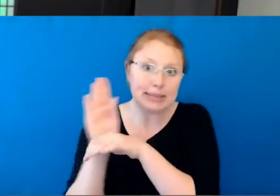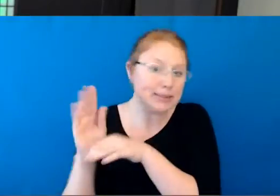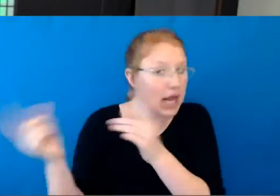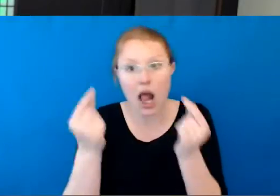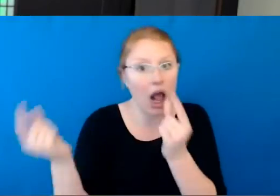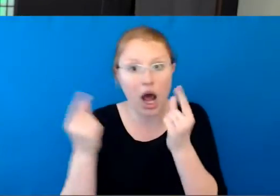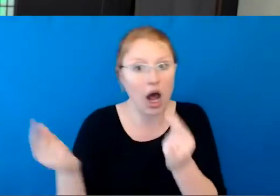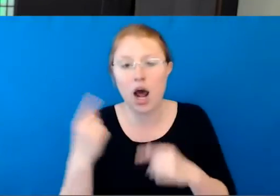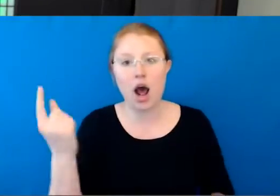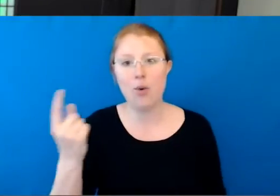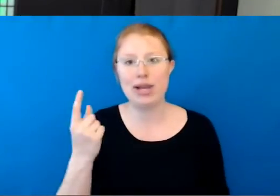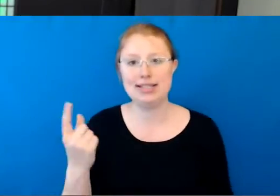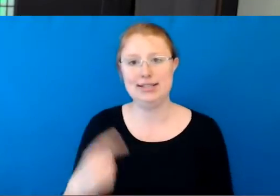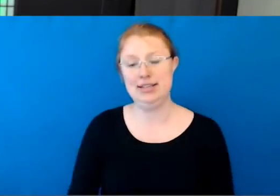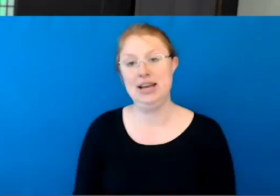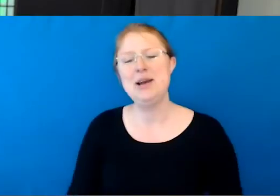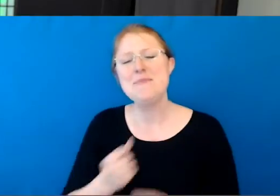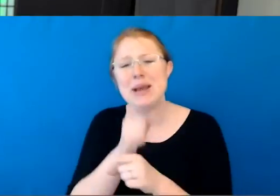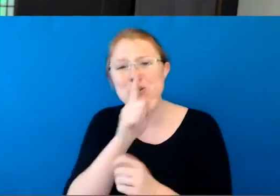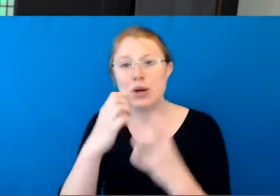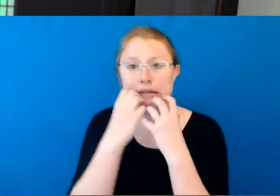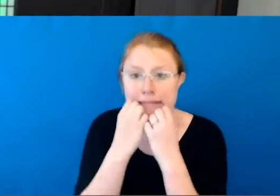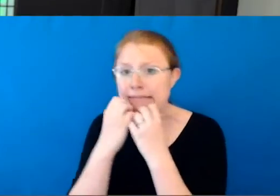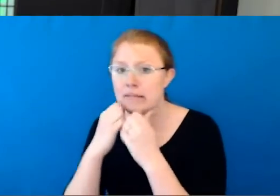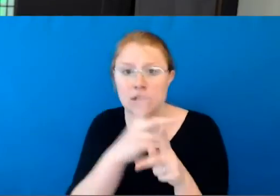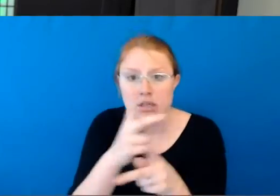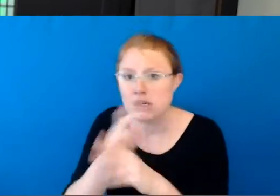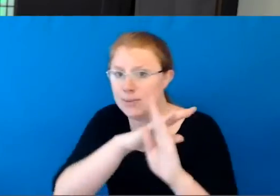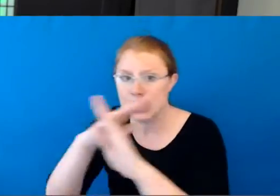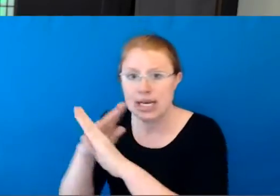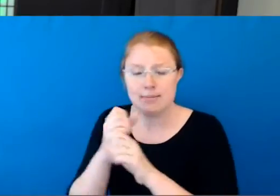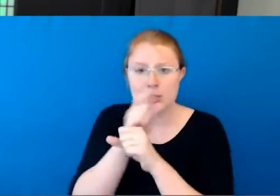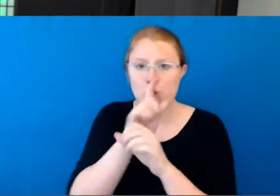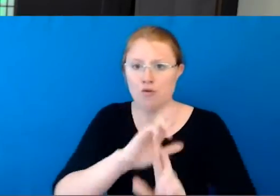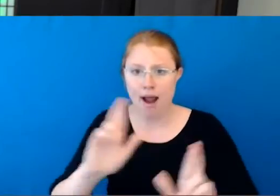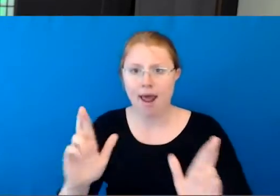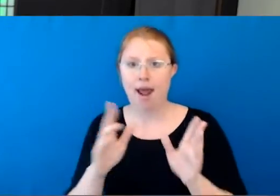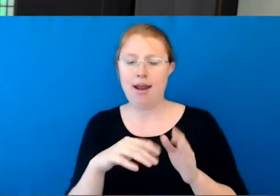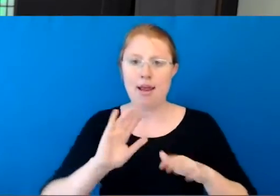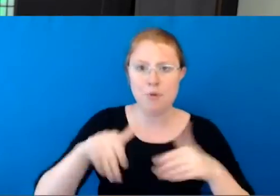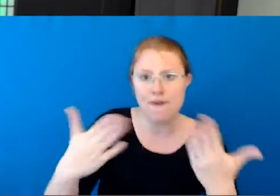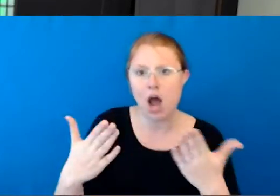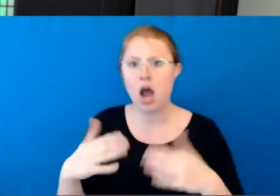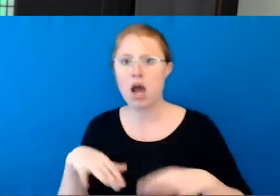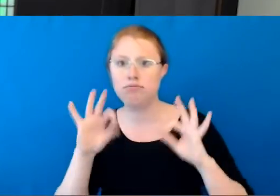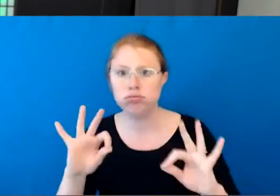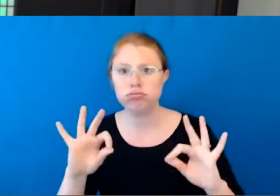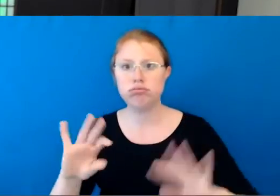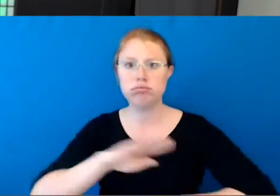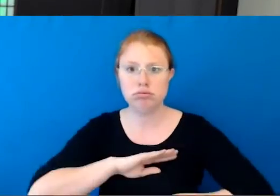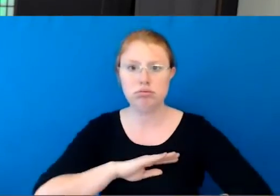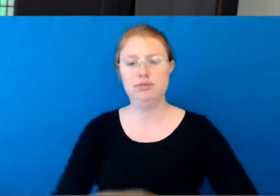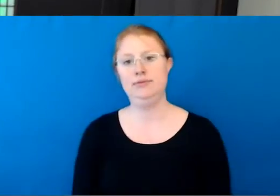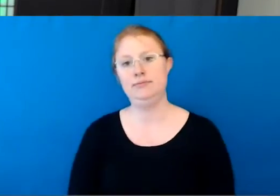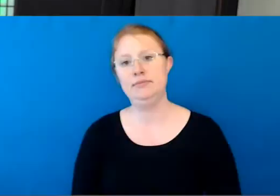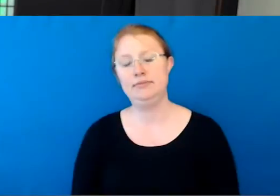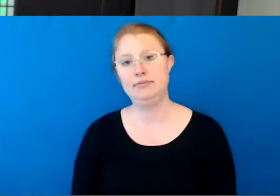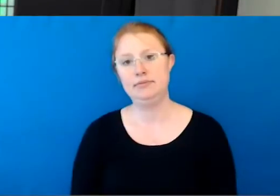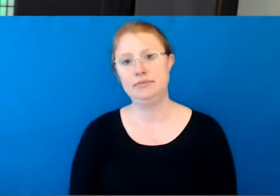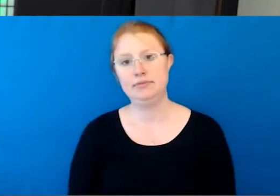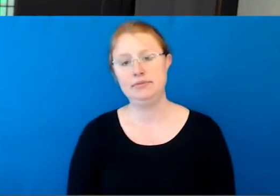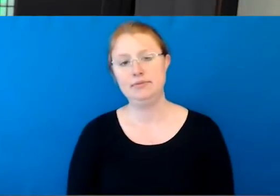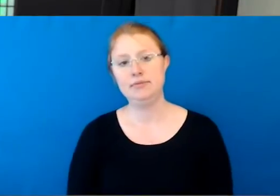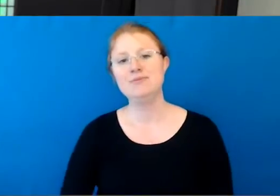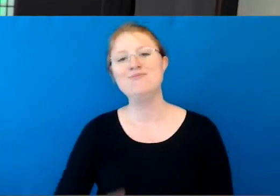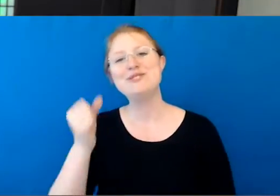does in a family and paid her minimum wage, she'd be like a millionaire by the, you know, in 40 years or something, because she's constantly